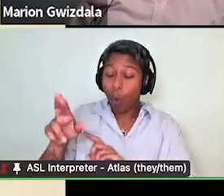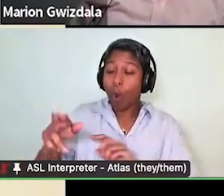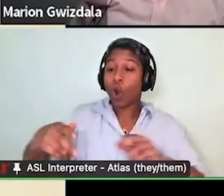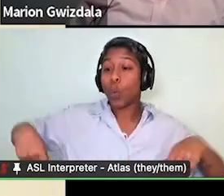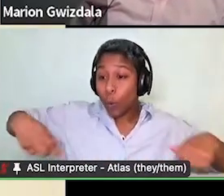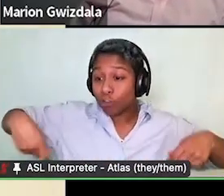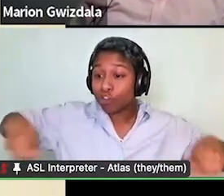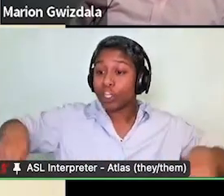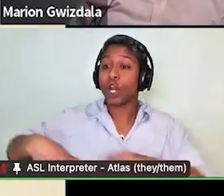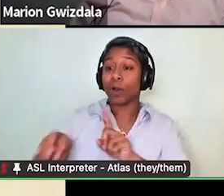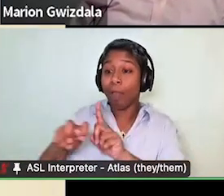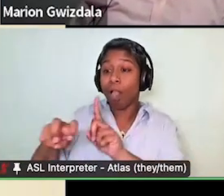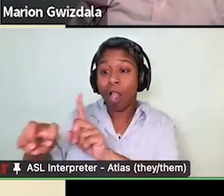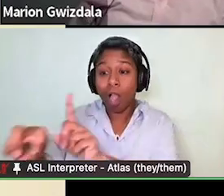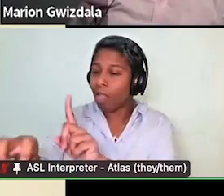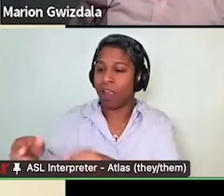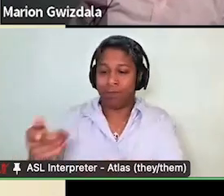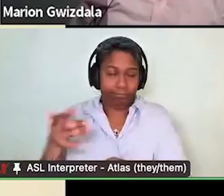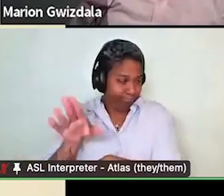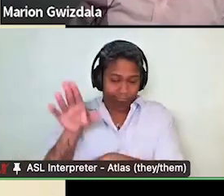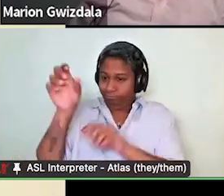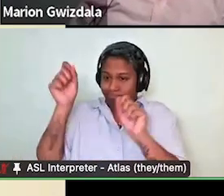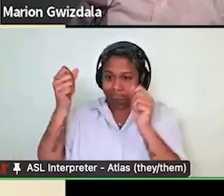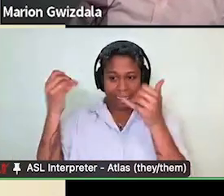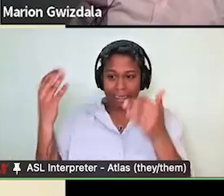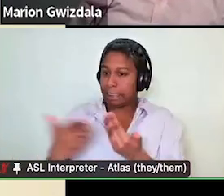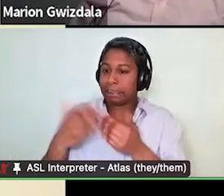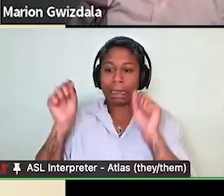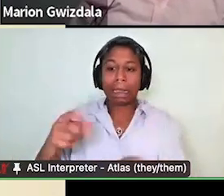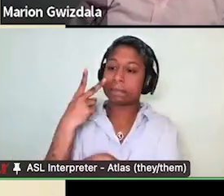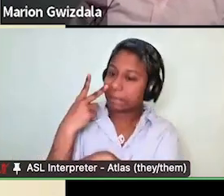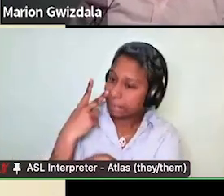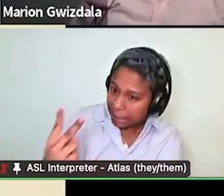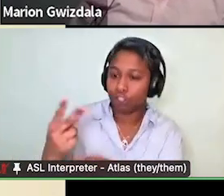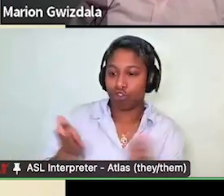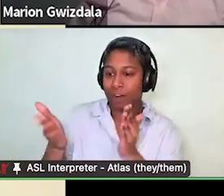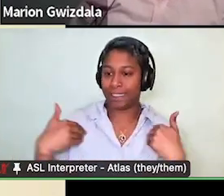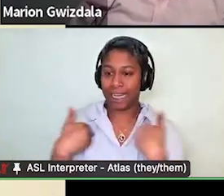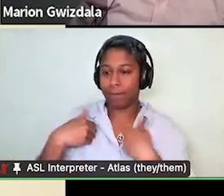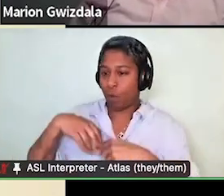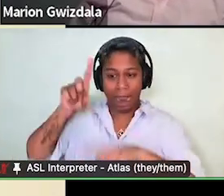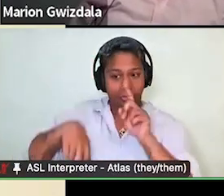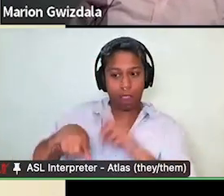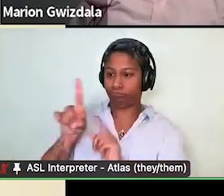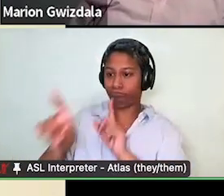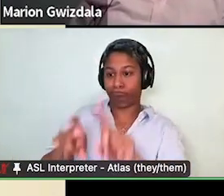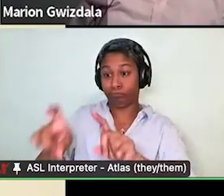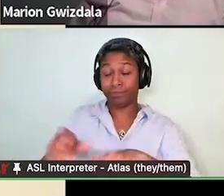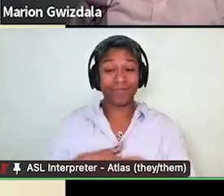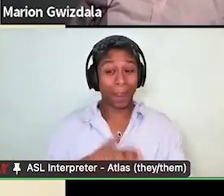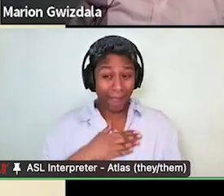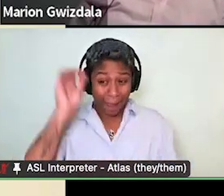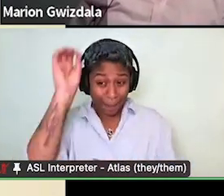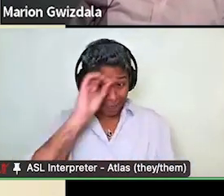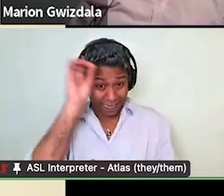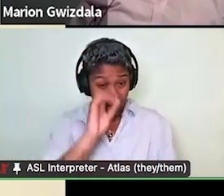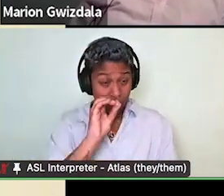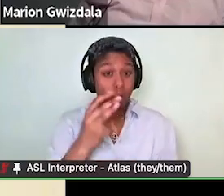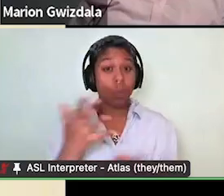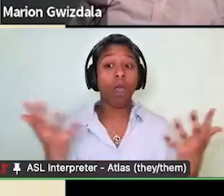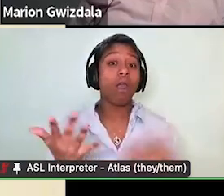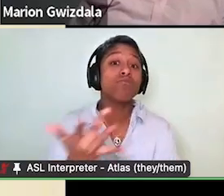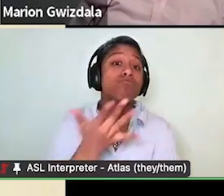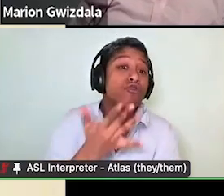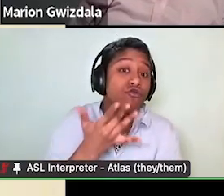asked. However, my opinion is I would prefer that companies ask the